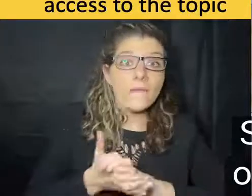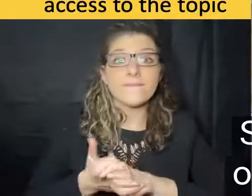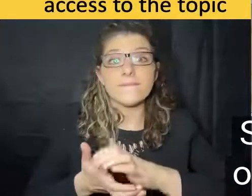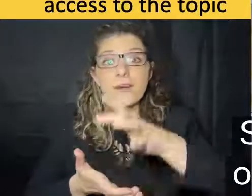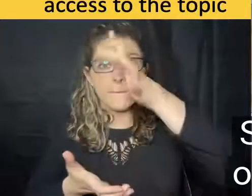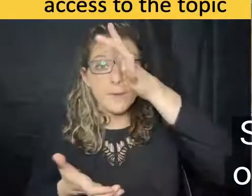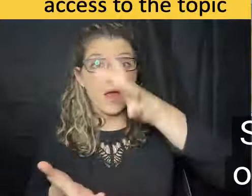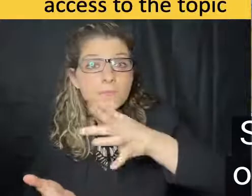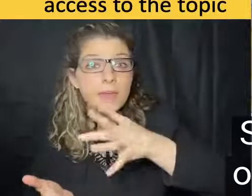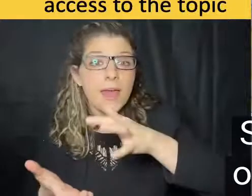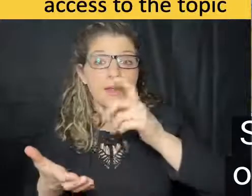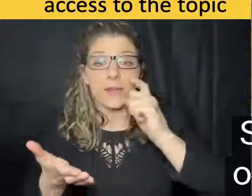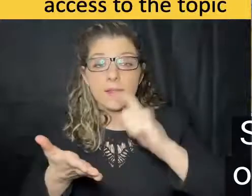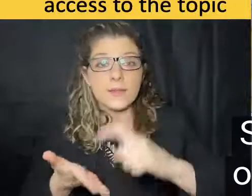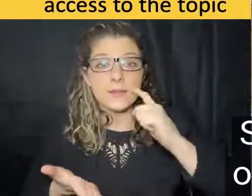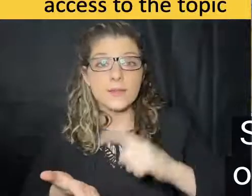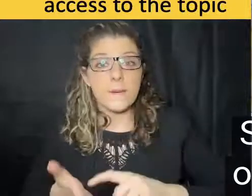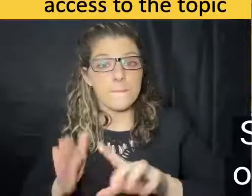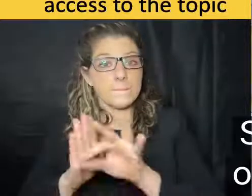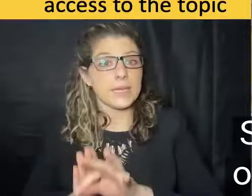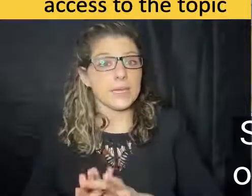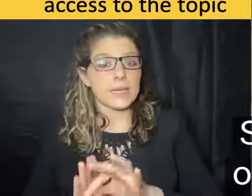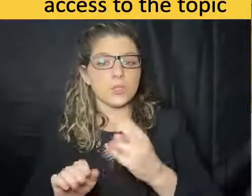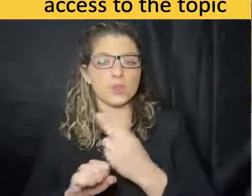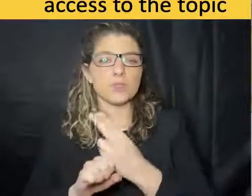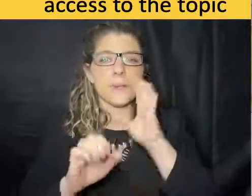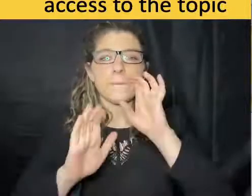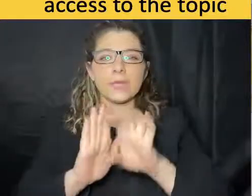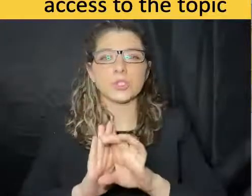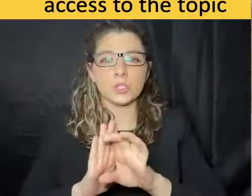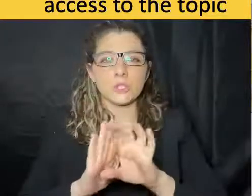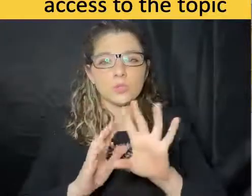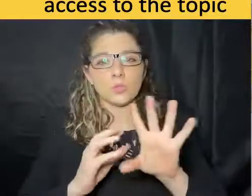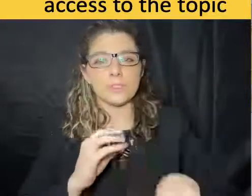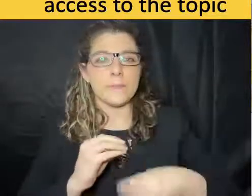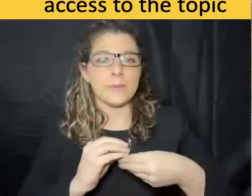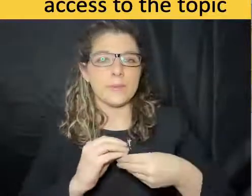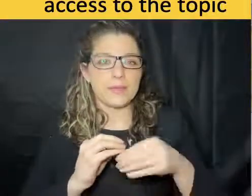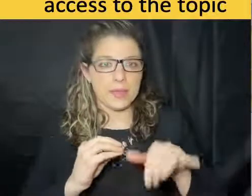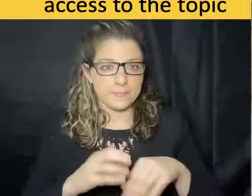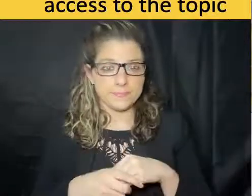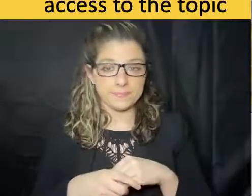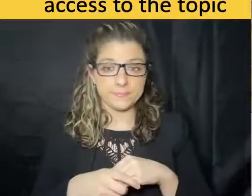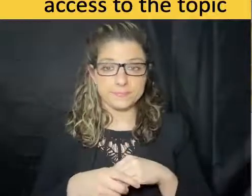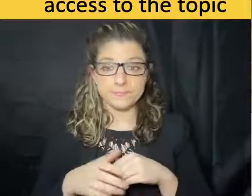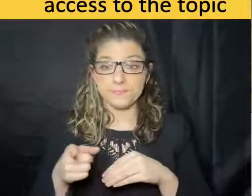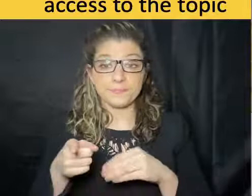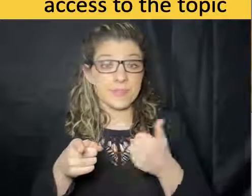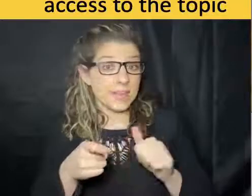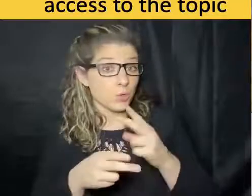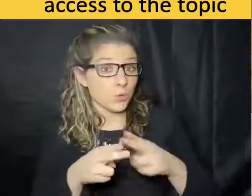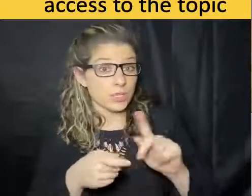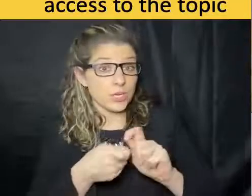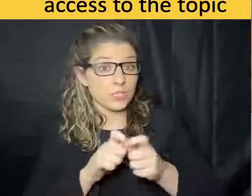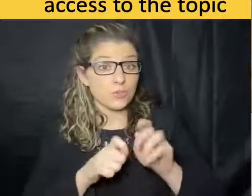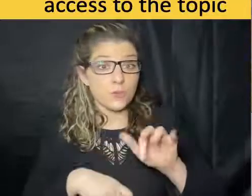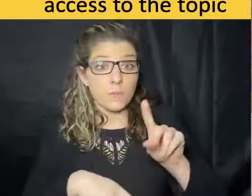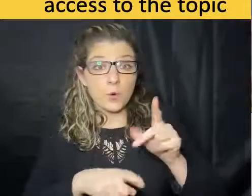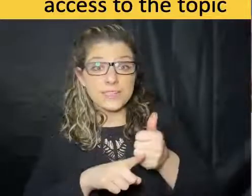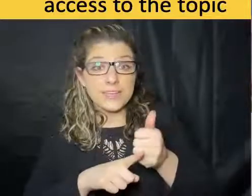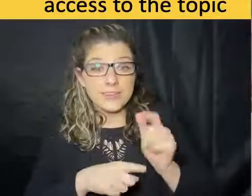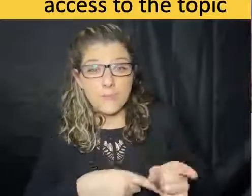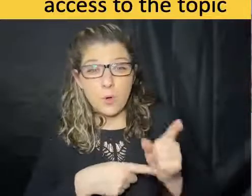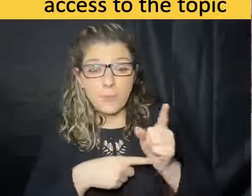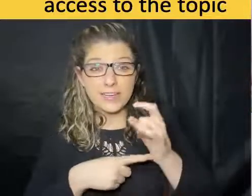their wife, and be able to use the pictures to supplement. And any quick changes too to the board